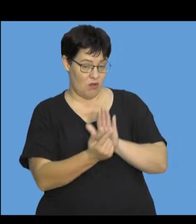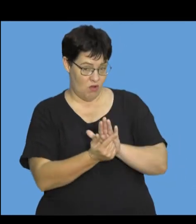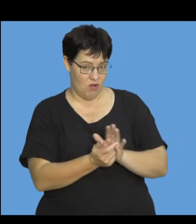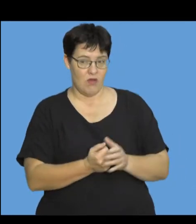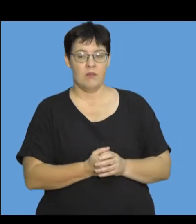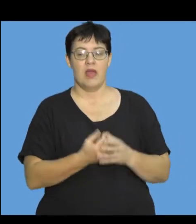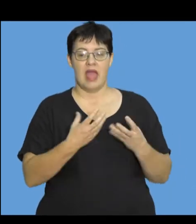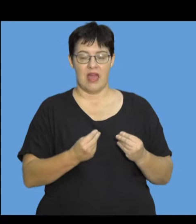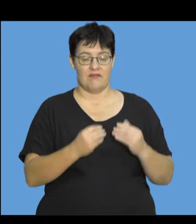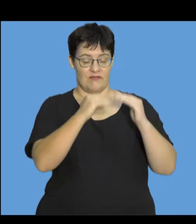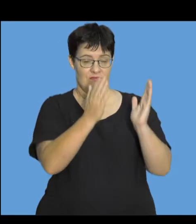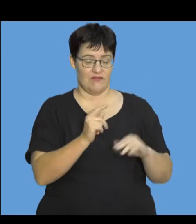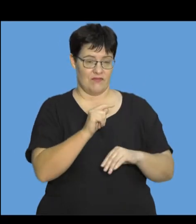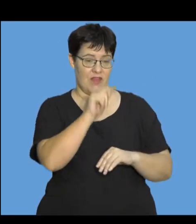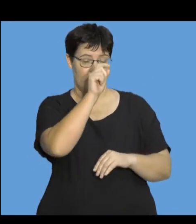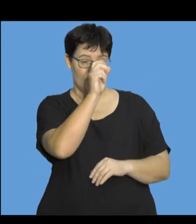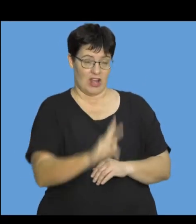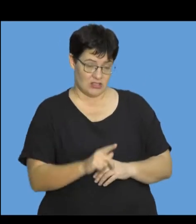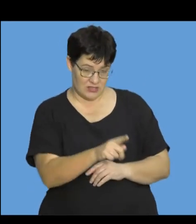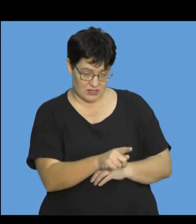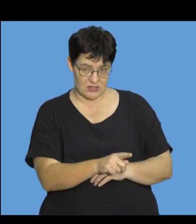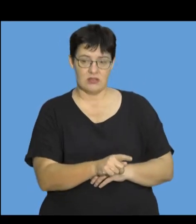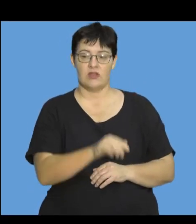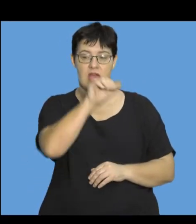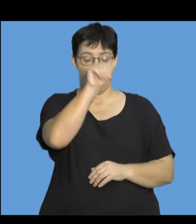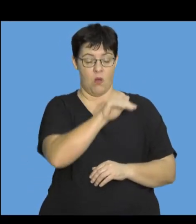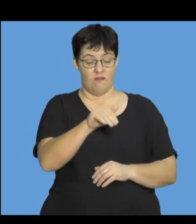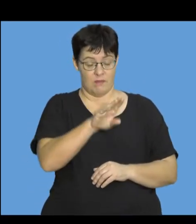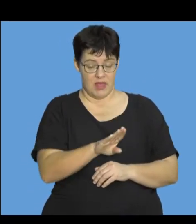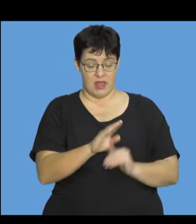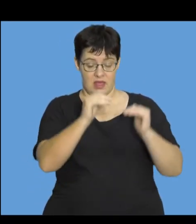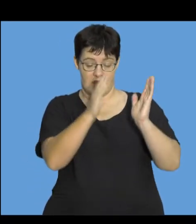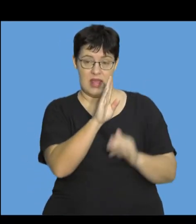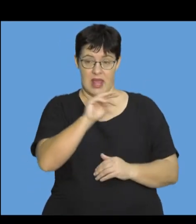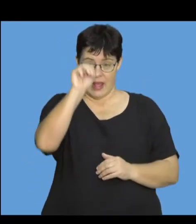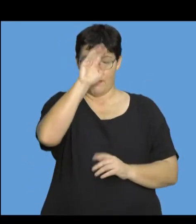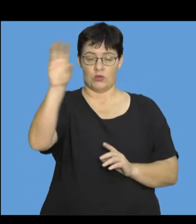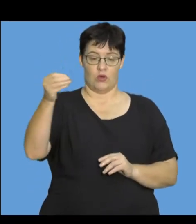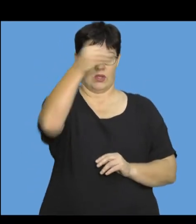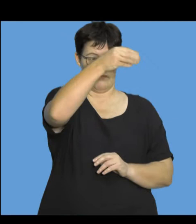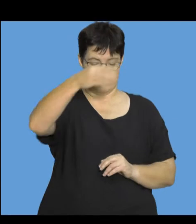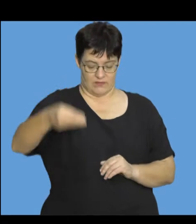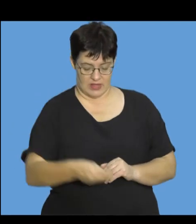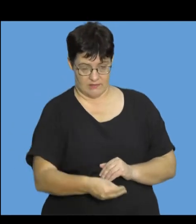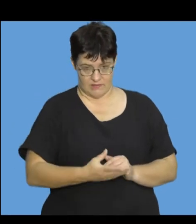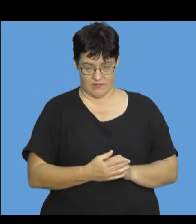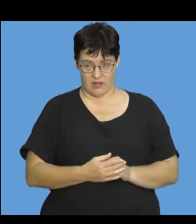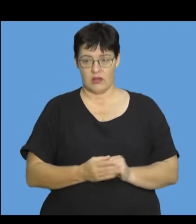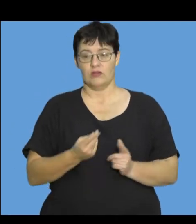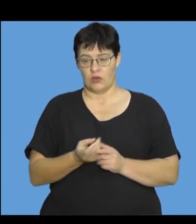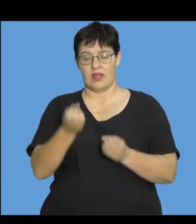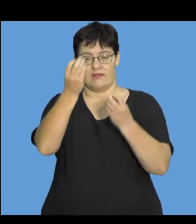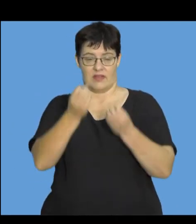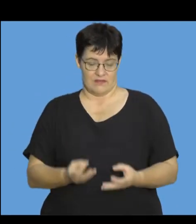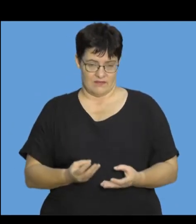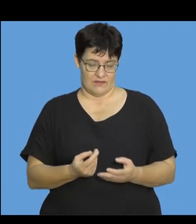one will be if I have a fraction inside the bracket raised to one exponent, you also use the distributive law to